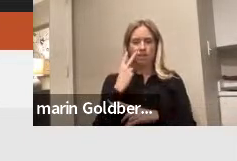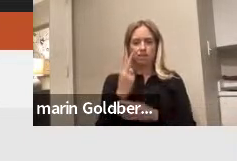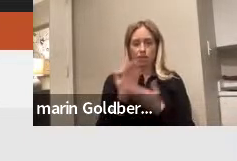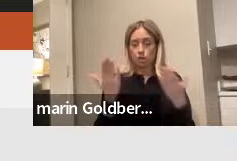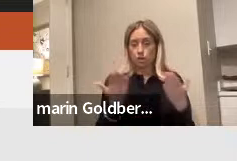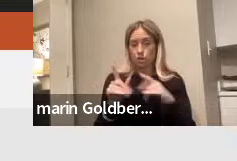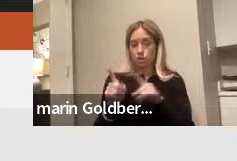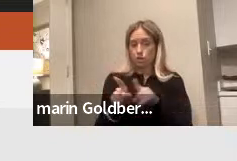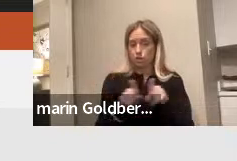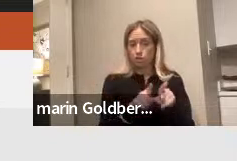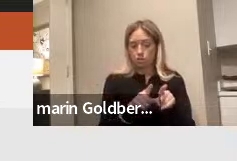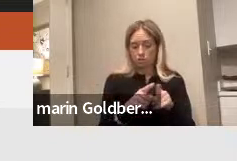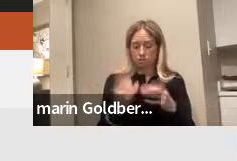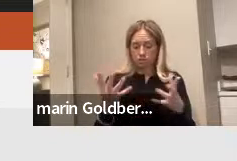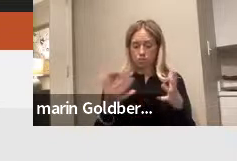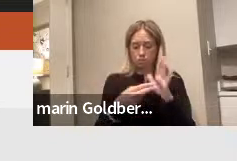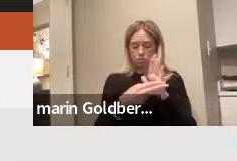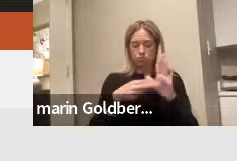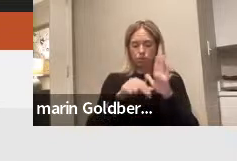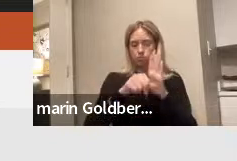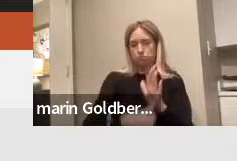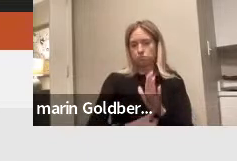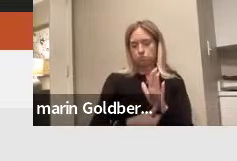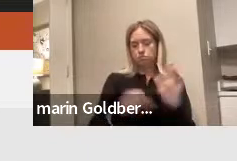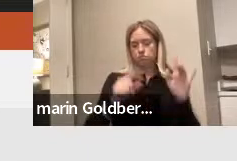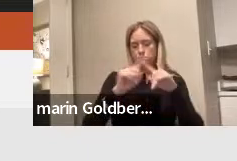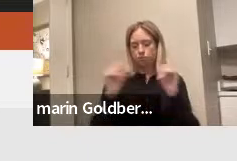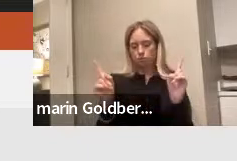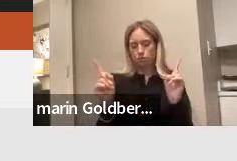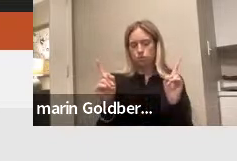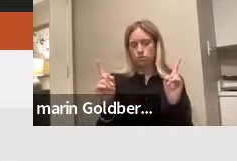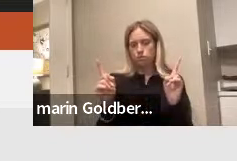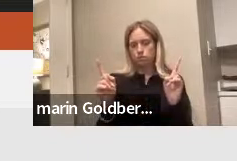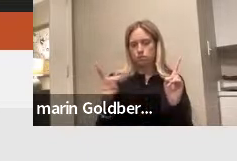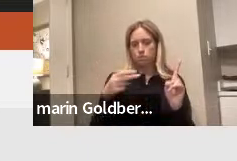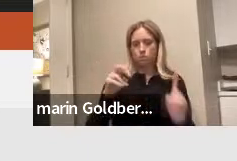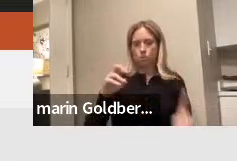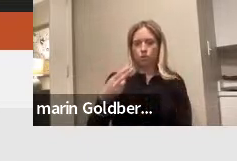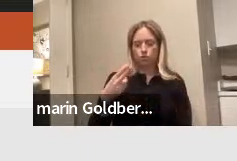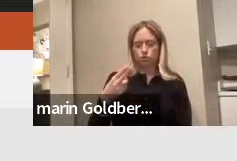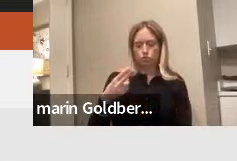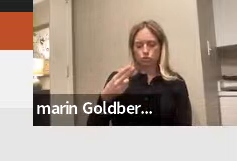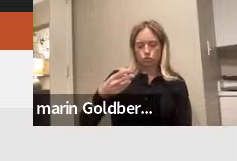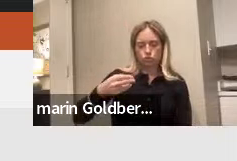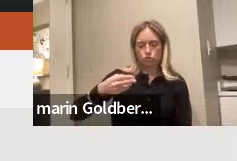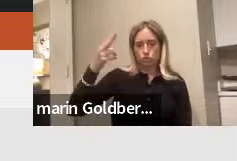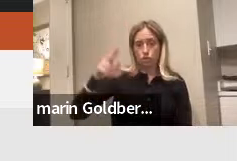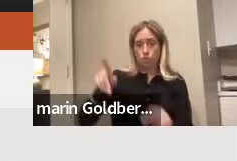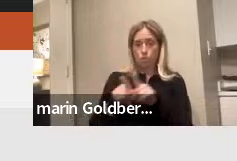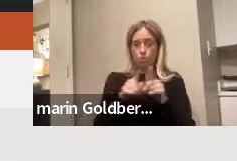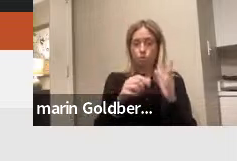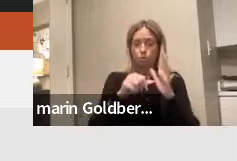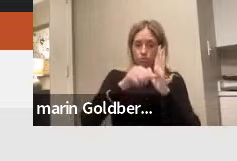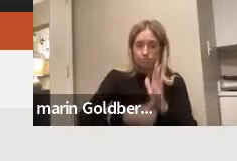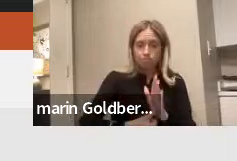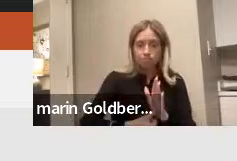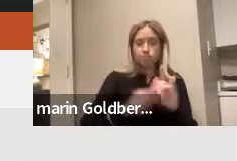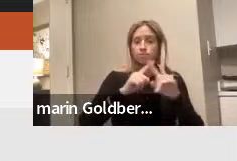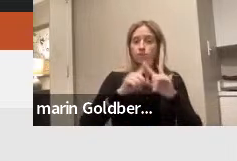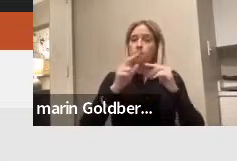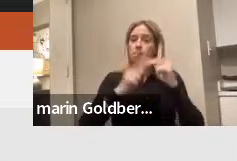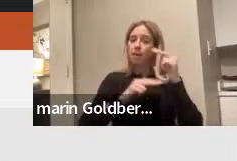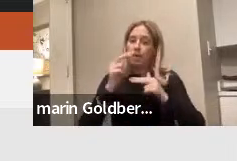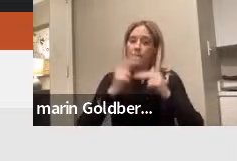Again, here, just want to highlight, the difference in porch height, and also want to highlight the difference in building height that you